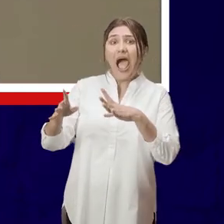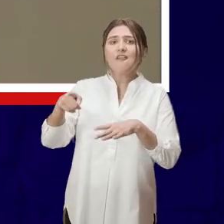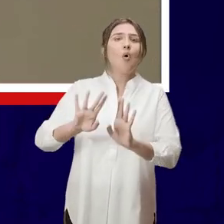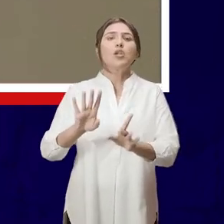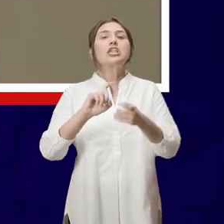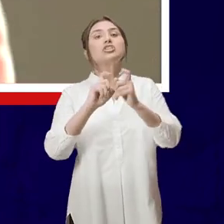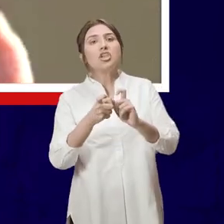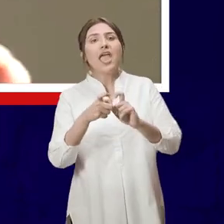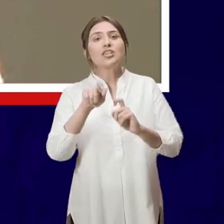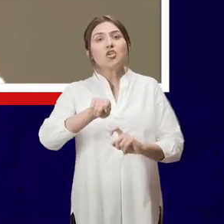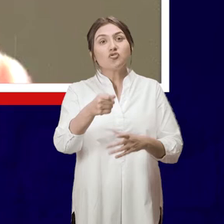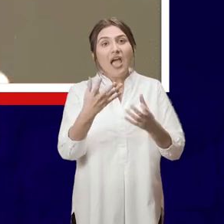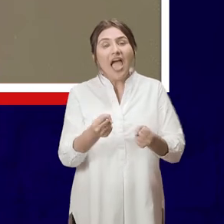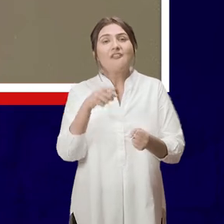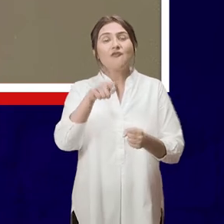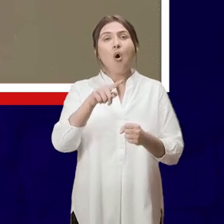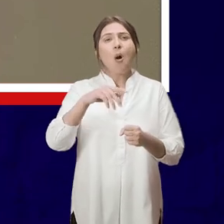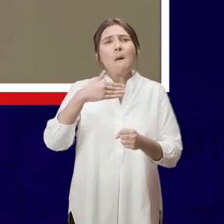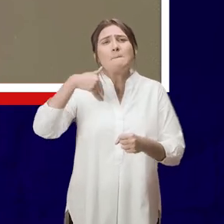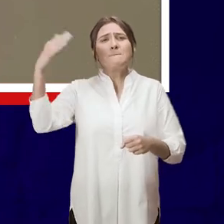scientific manner, which is a little thing on top of